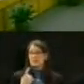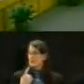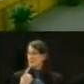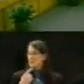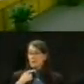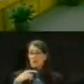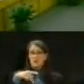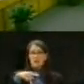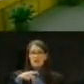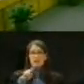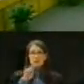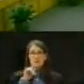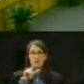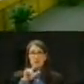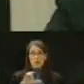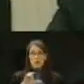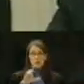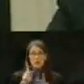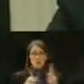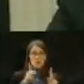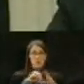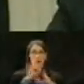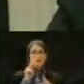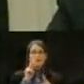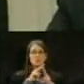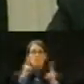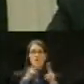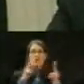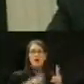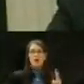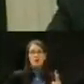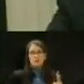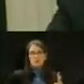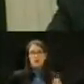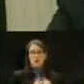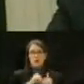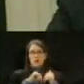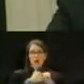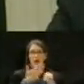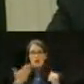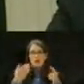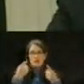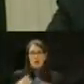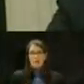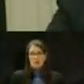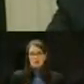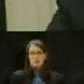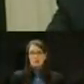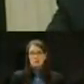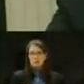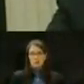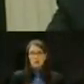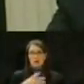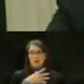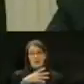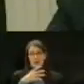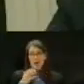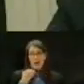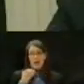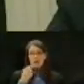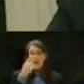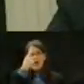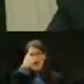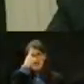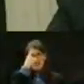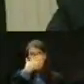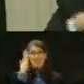with how things went, and I think some things are going to be challenged with what Commissioner Hammond